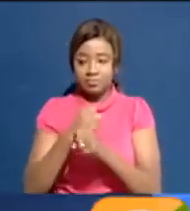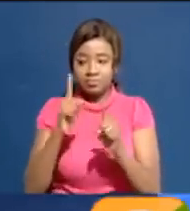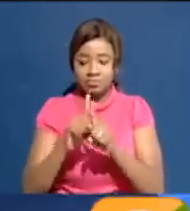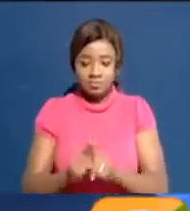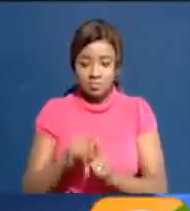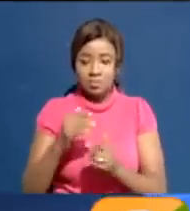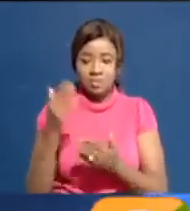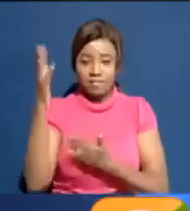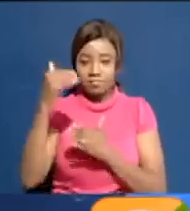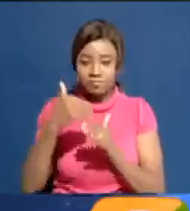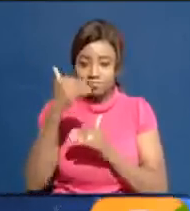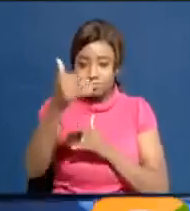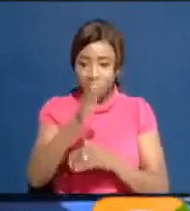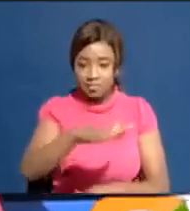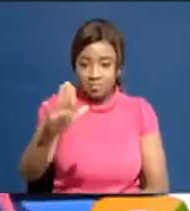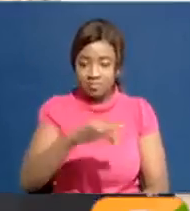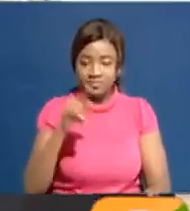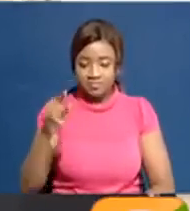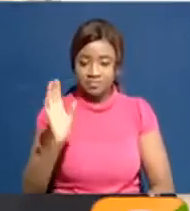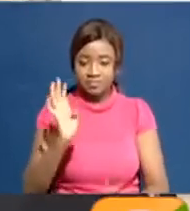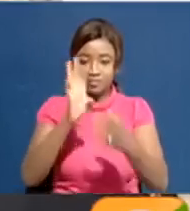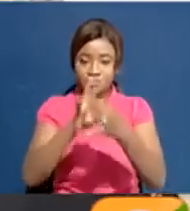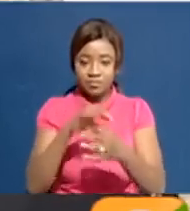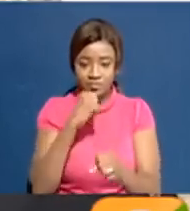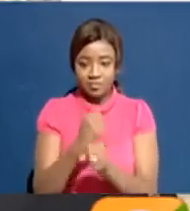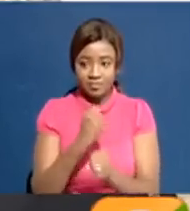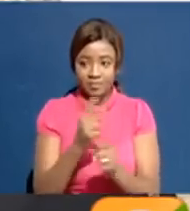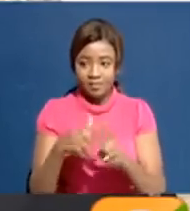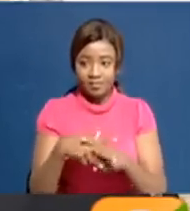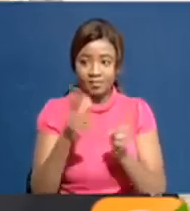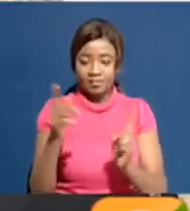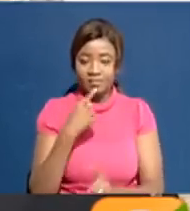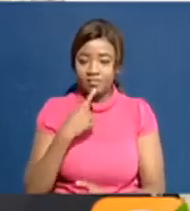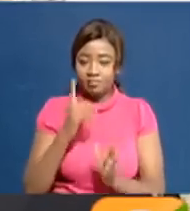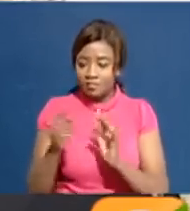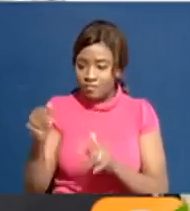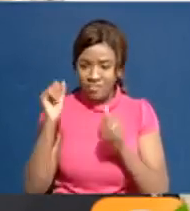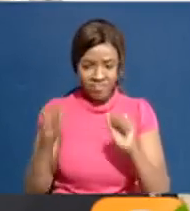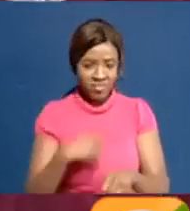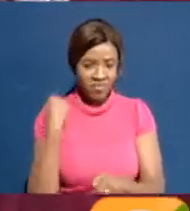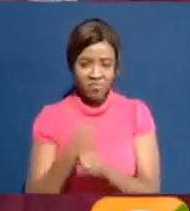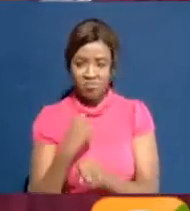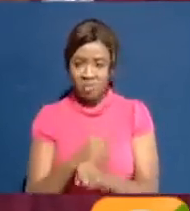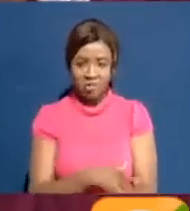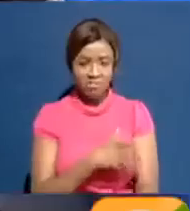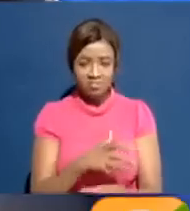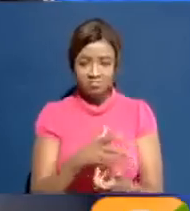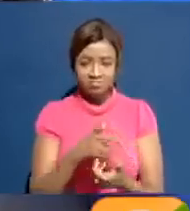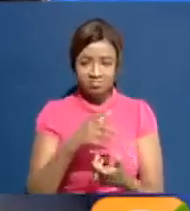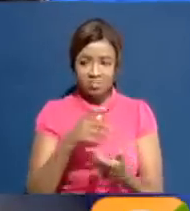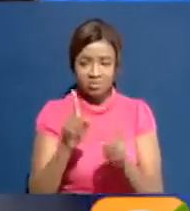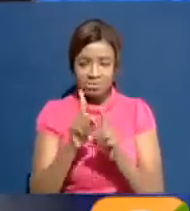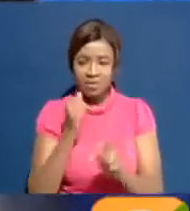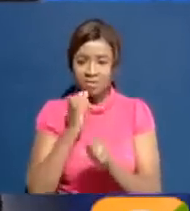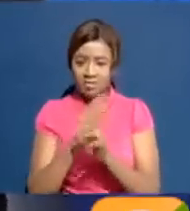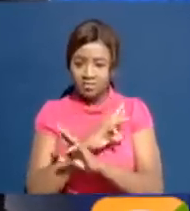passes through and gets to office, inshallah. Leaders said Haji was up to the task and vowed to rally other like-minded MPs